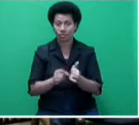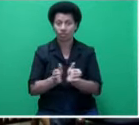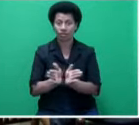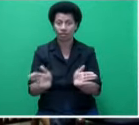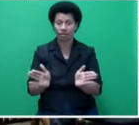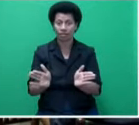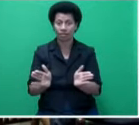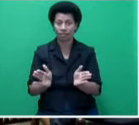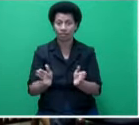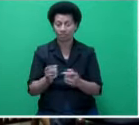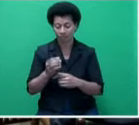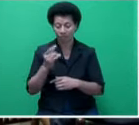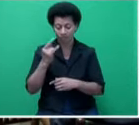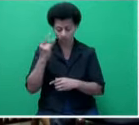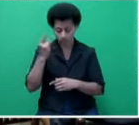Consideration of bills.